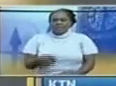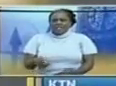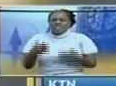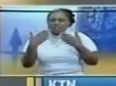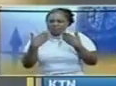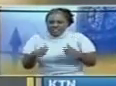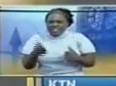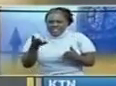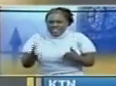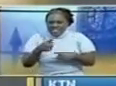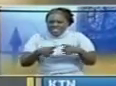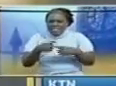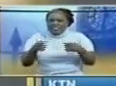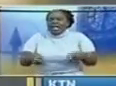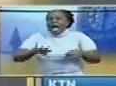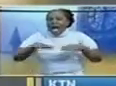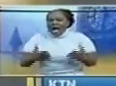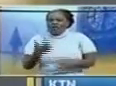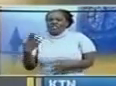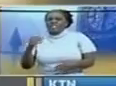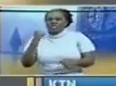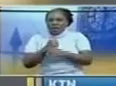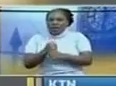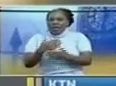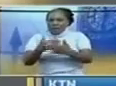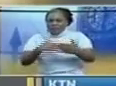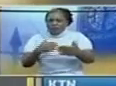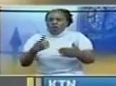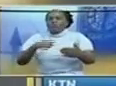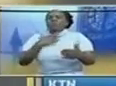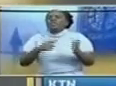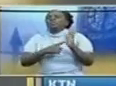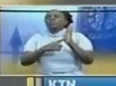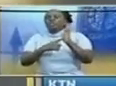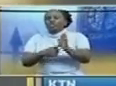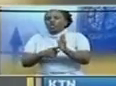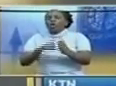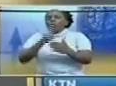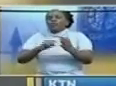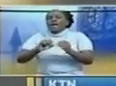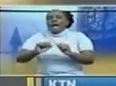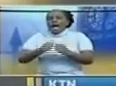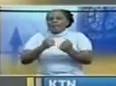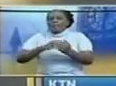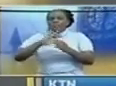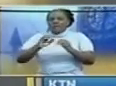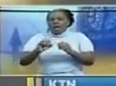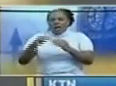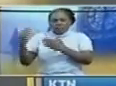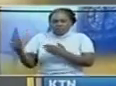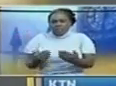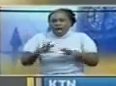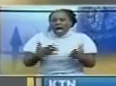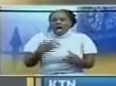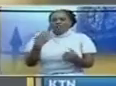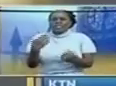Up this year's edition of How Things Work. But before we leave, let's show you what goes on behind the scenes to bring you How Things